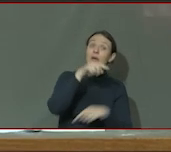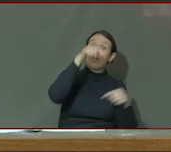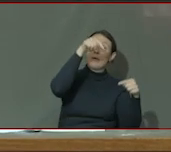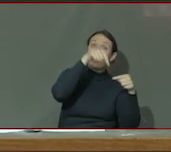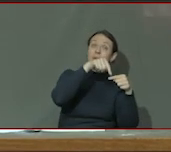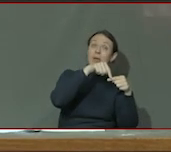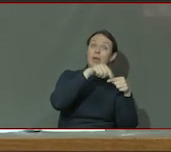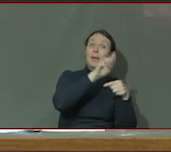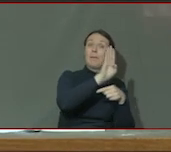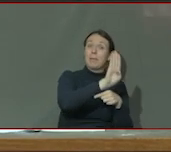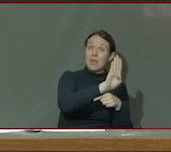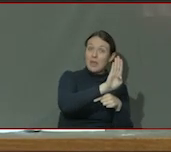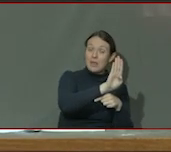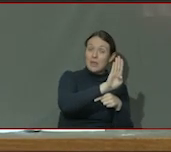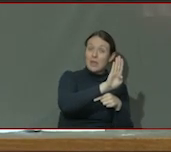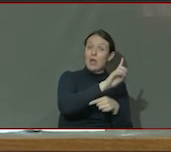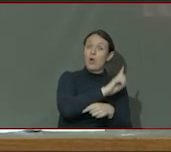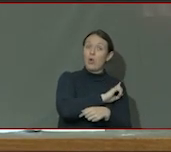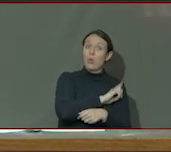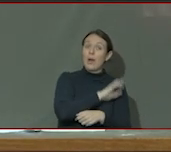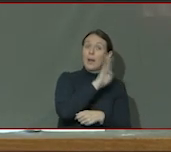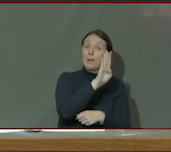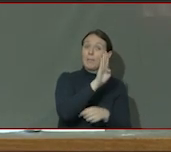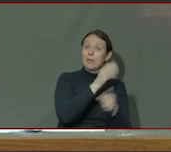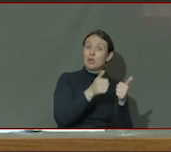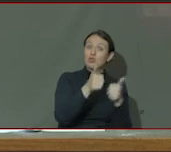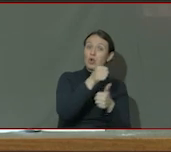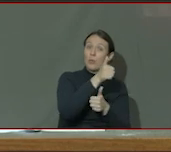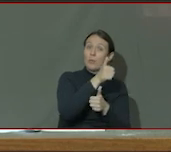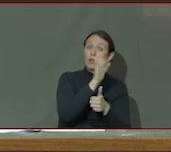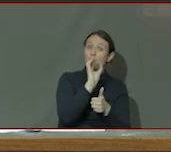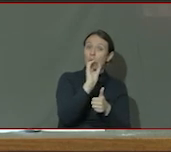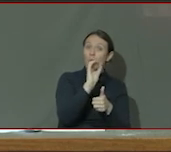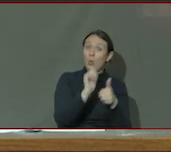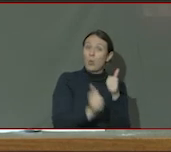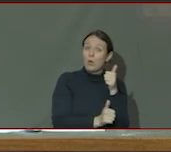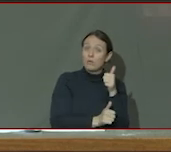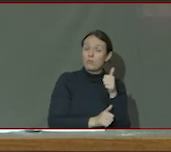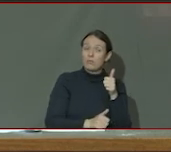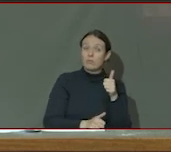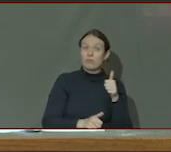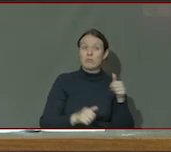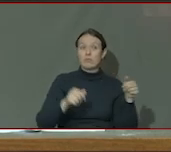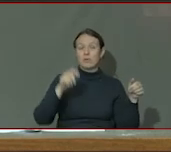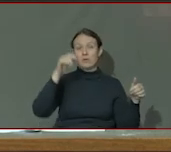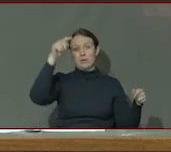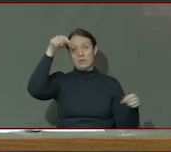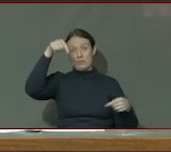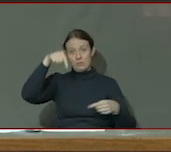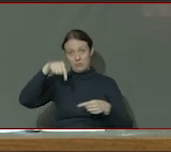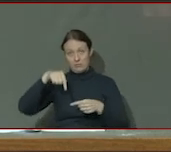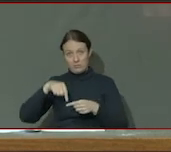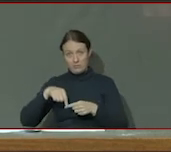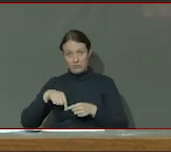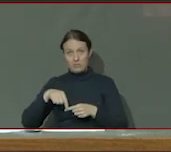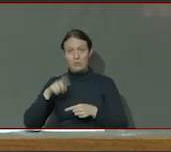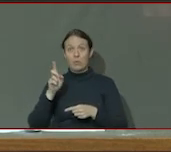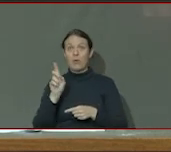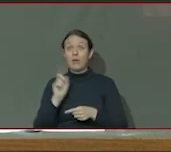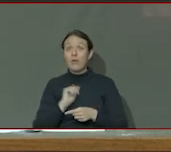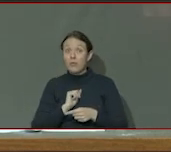what? B, because B dominates O in the children here. This blood group will be blood